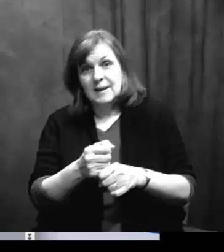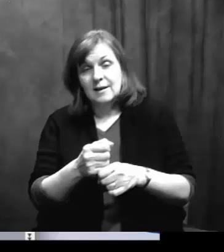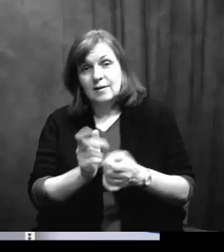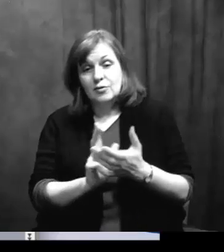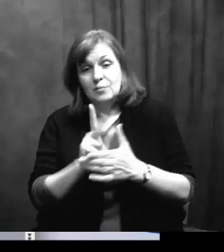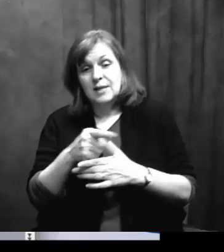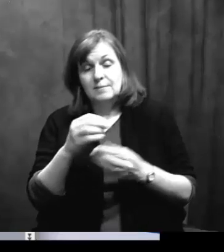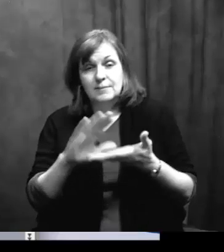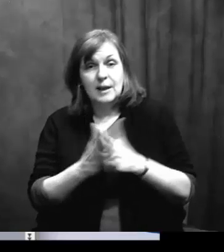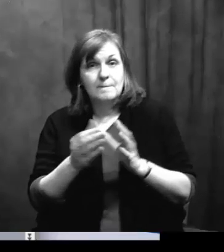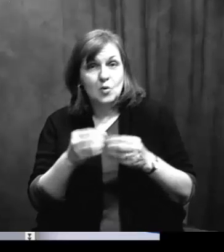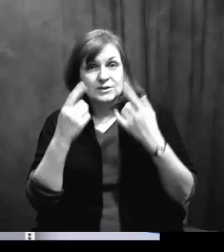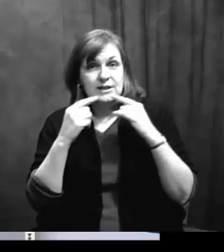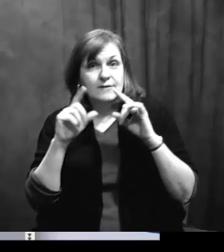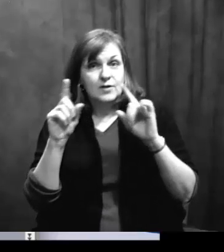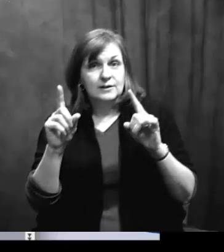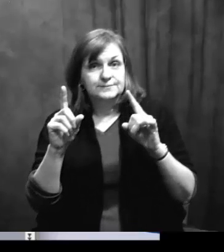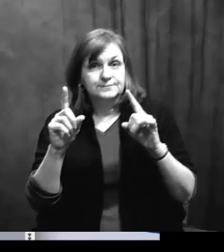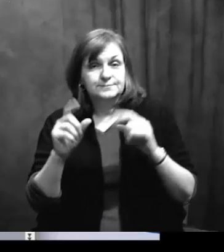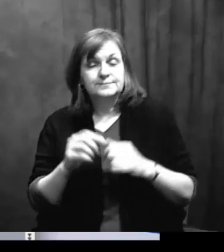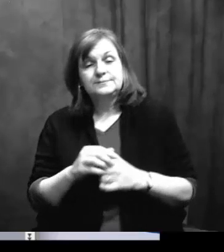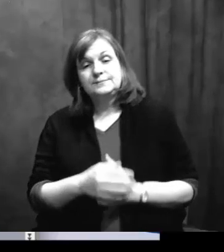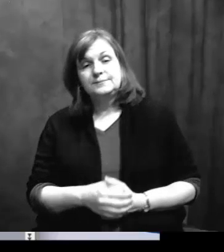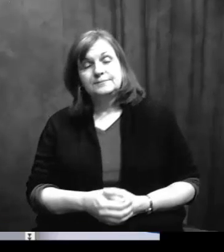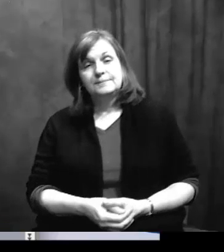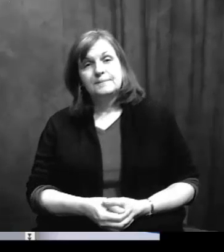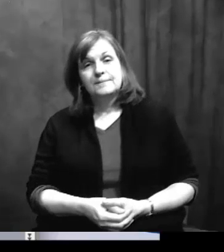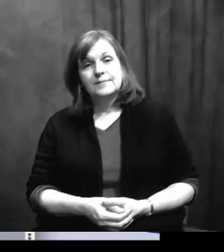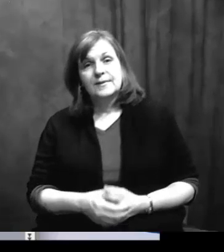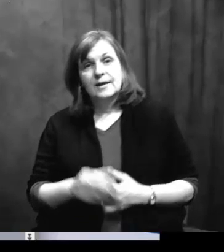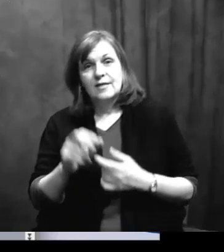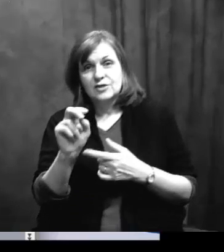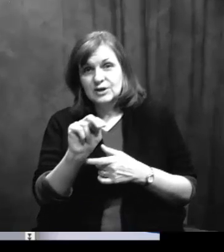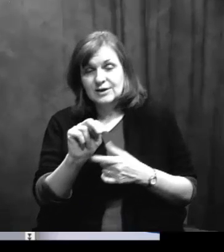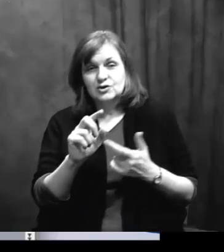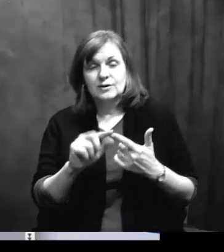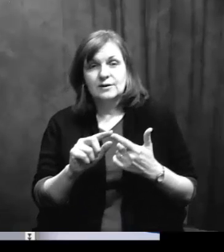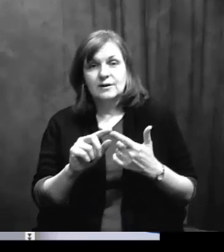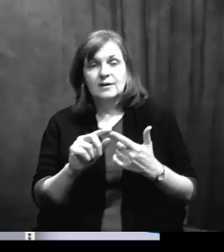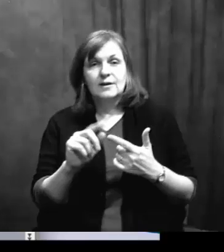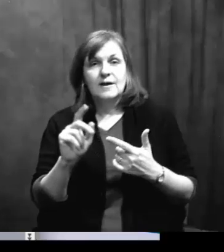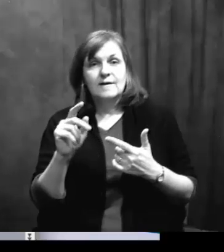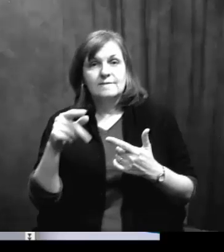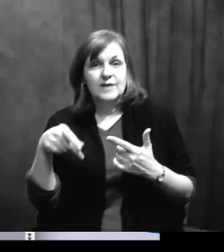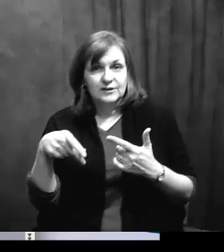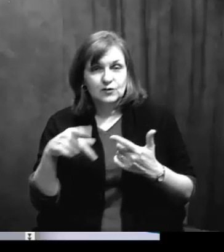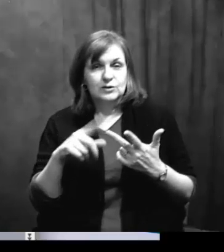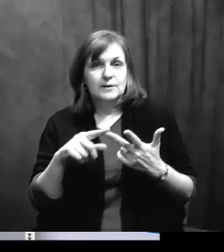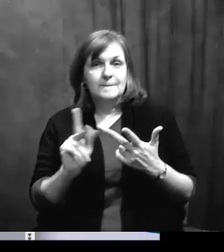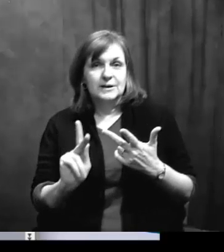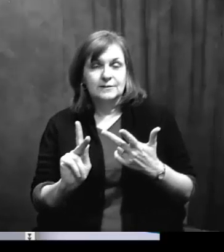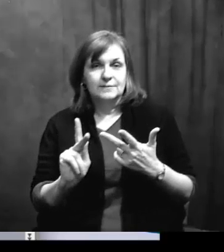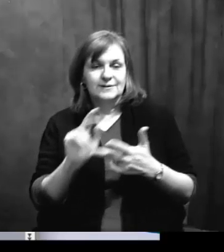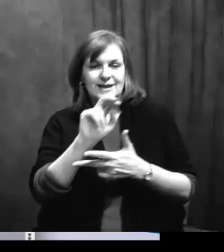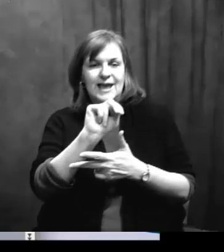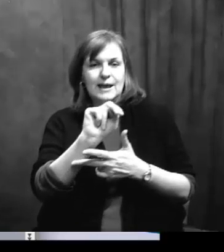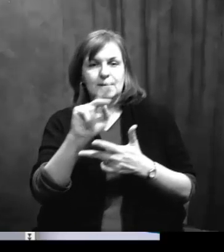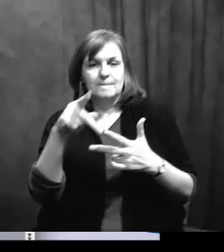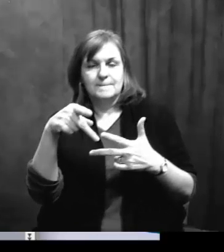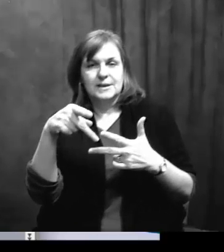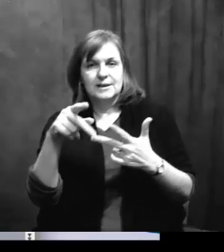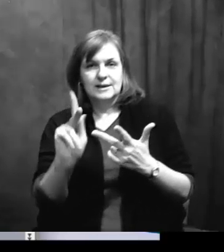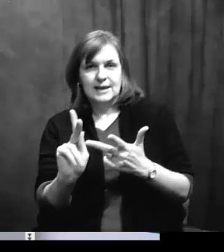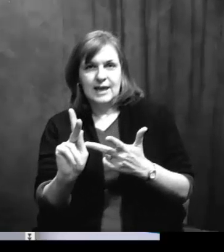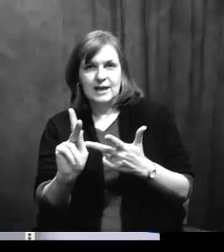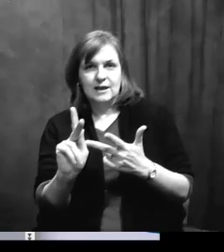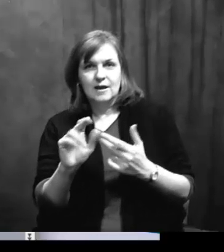this and help your plant do much better and be much more successful. So the nitrogen, phosphorus, potassium, or what